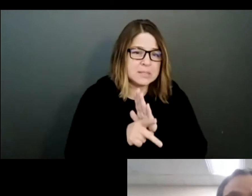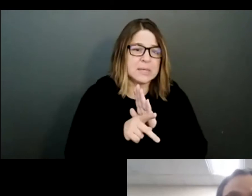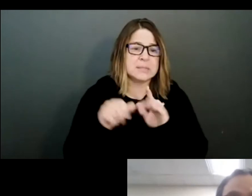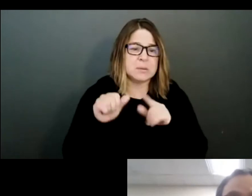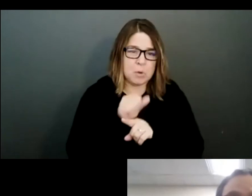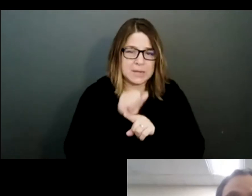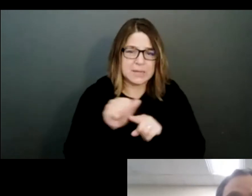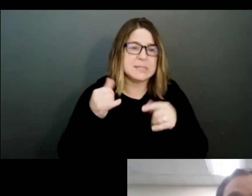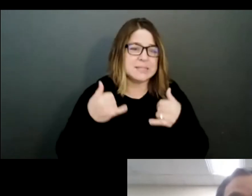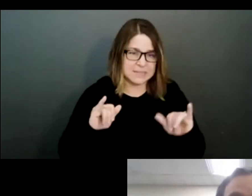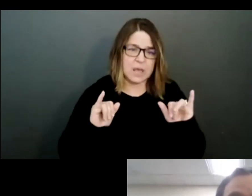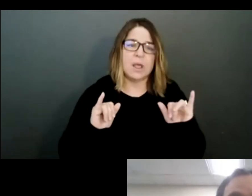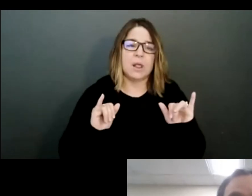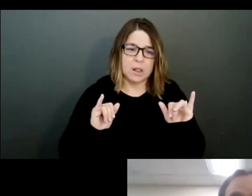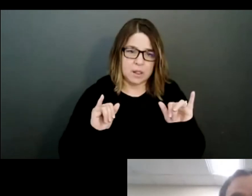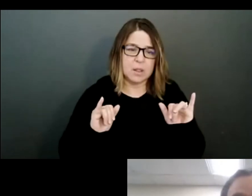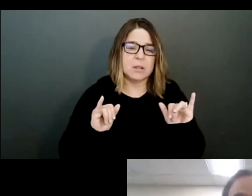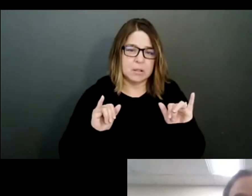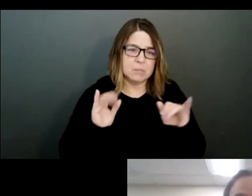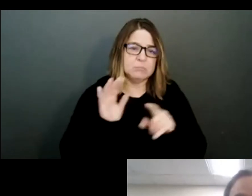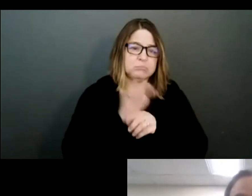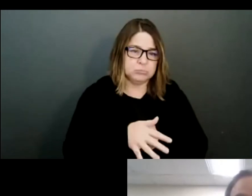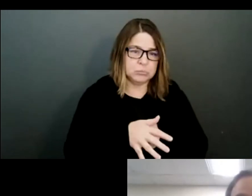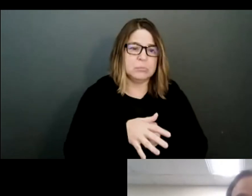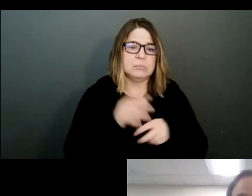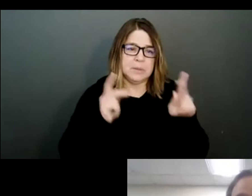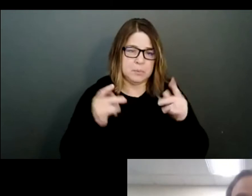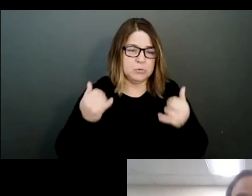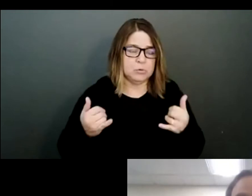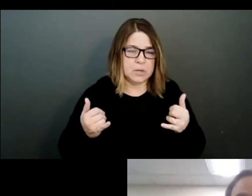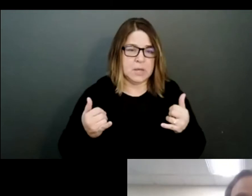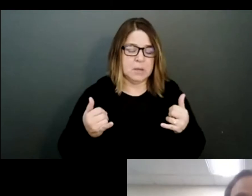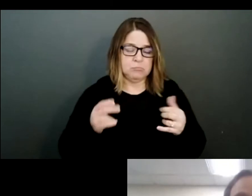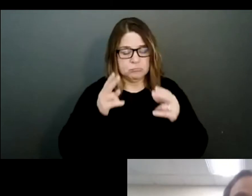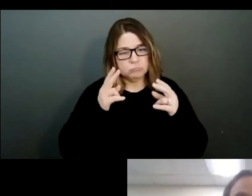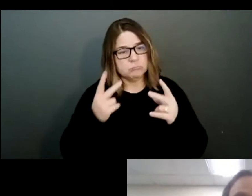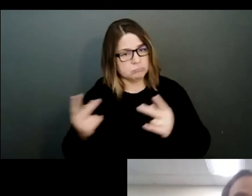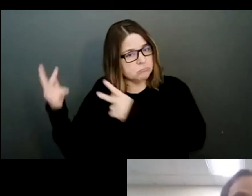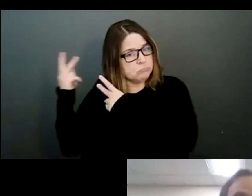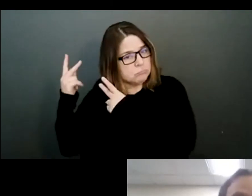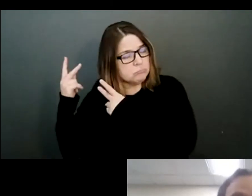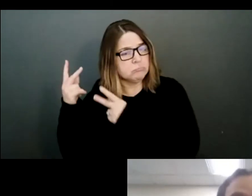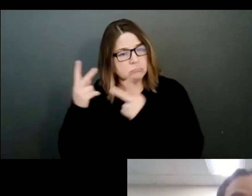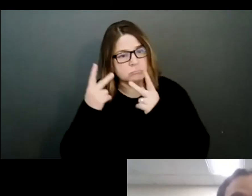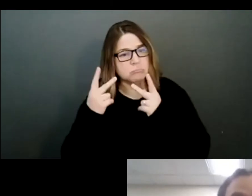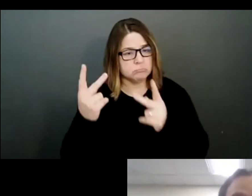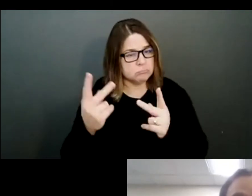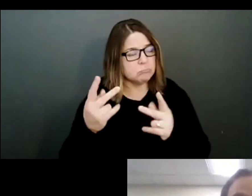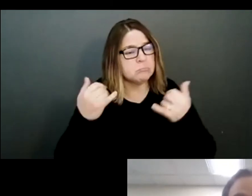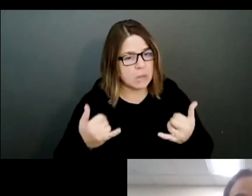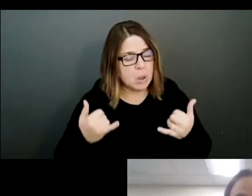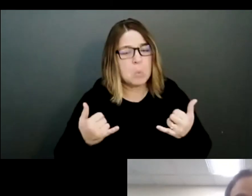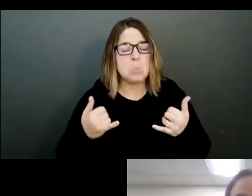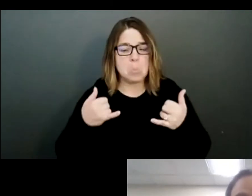that are still relevant today. We seek to give credence to the past and to the present, catalyzing